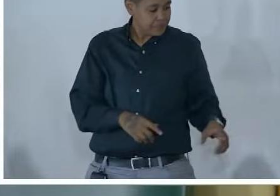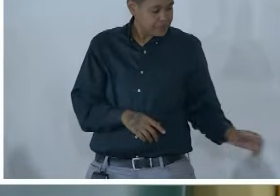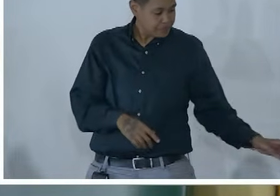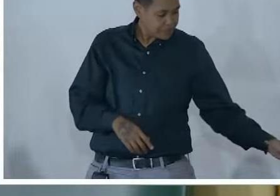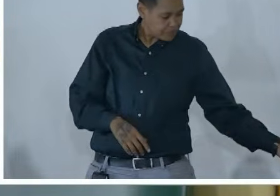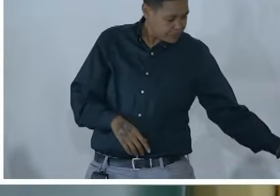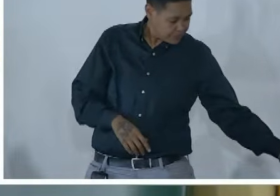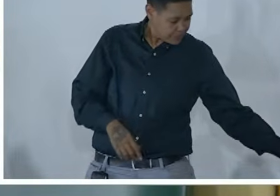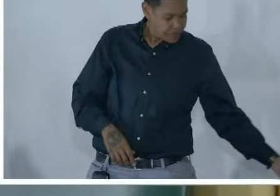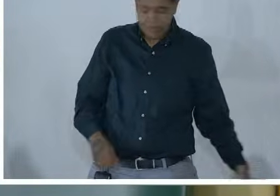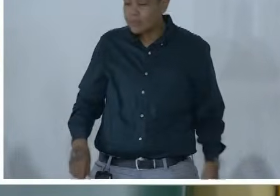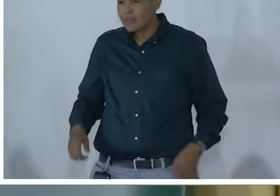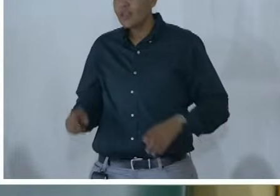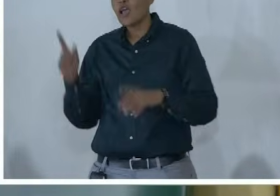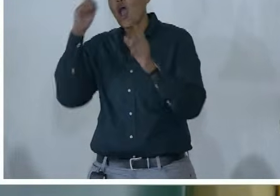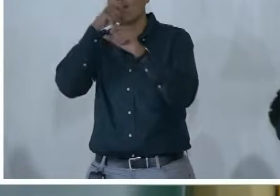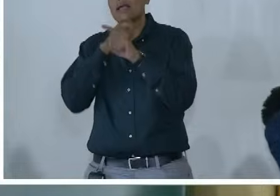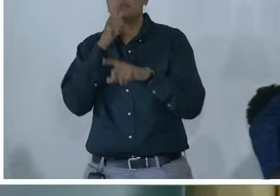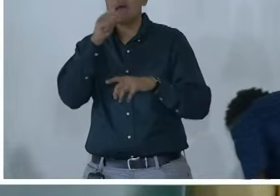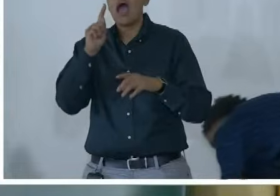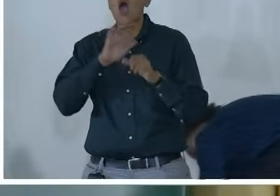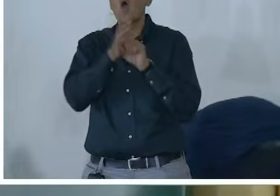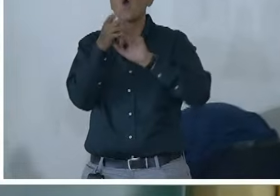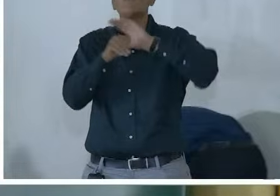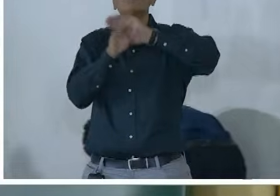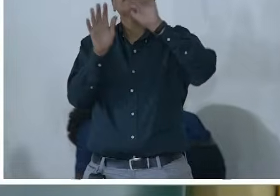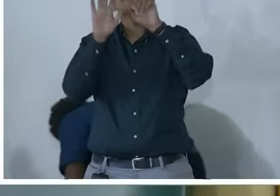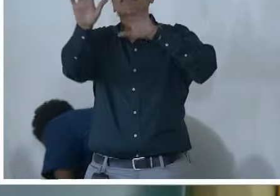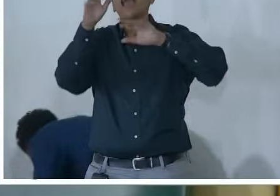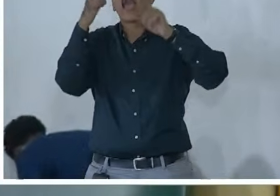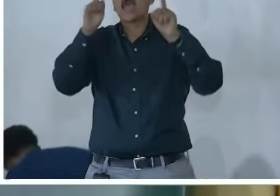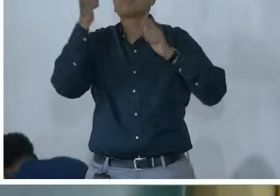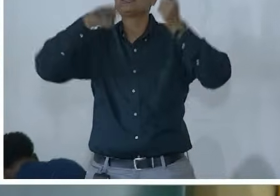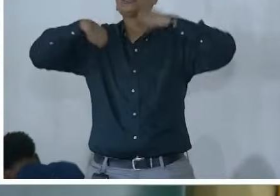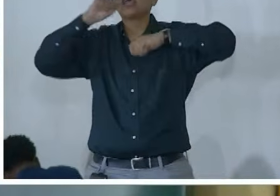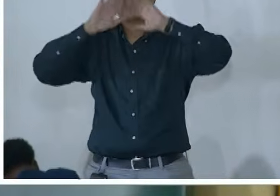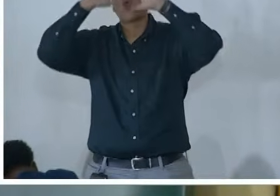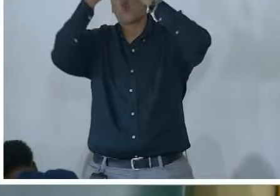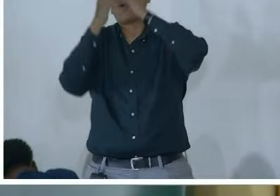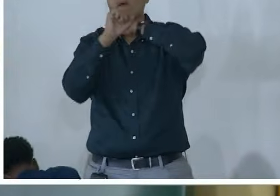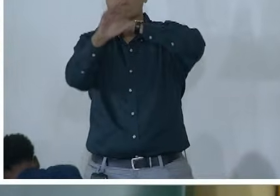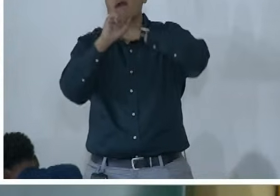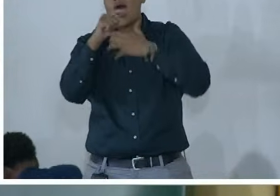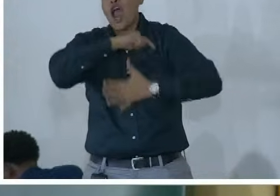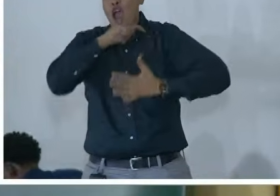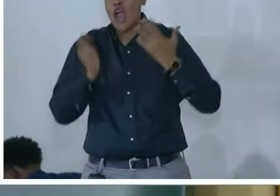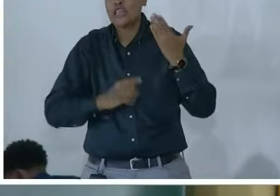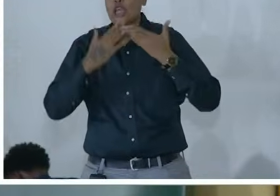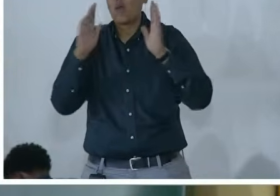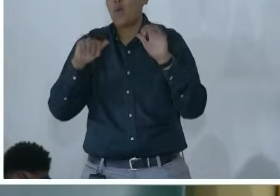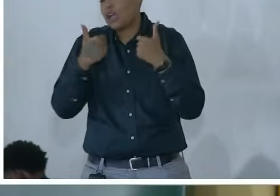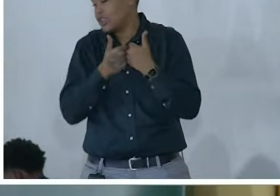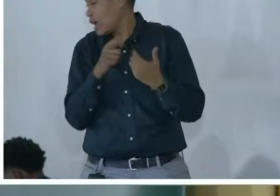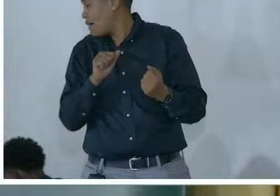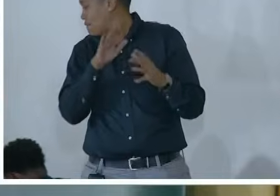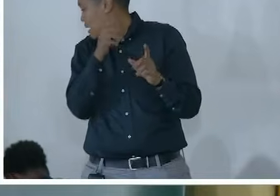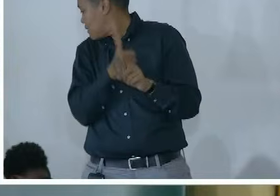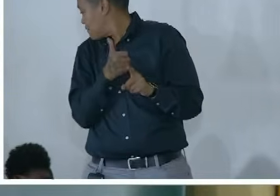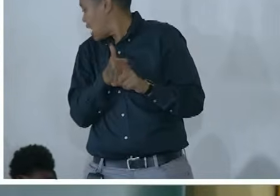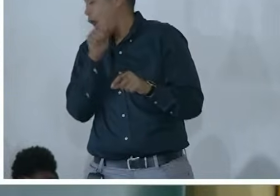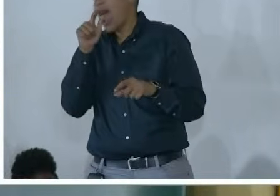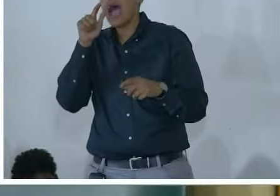pandemic, changing global market conditions, and wider challenges facing the alumina